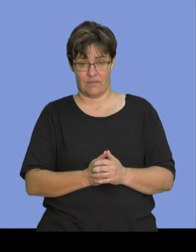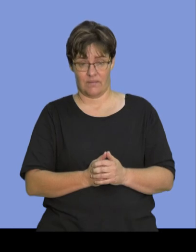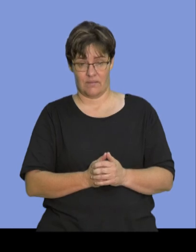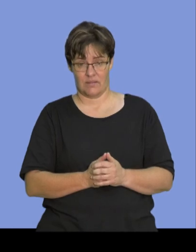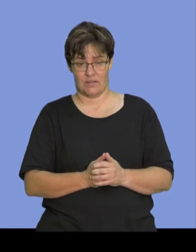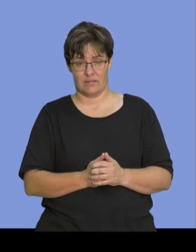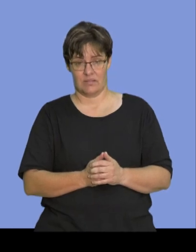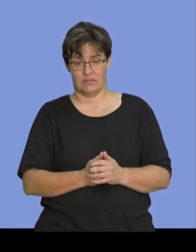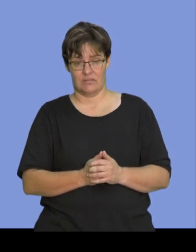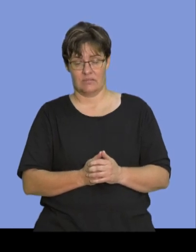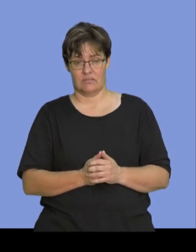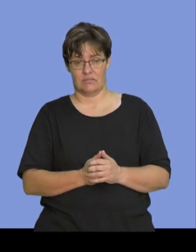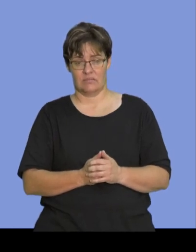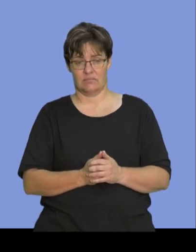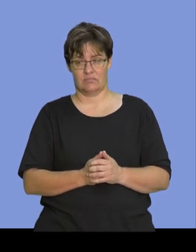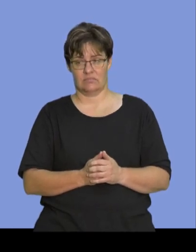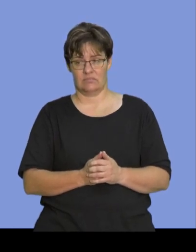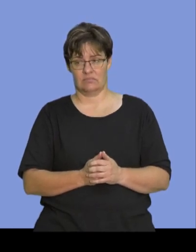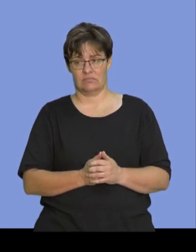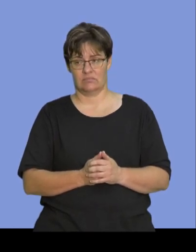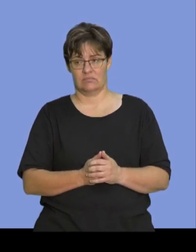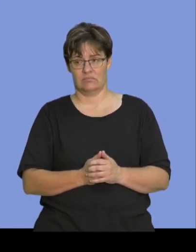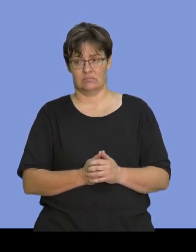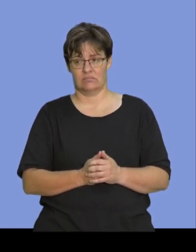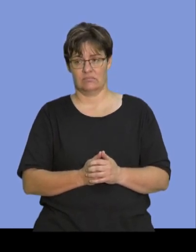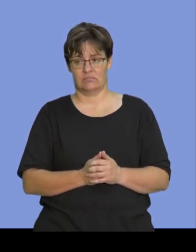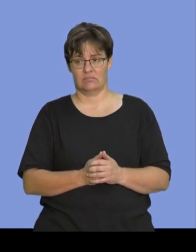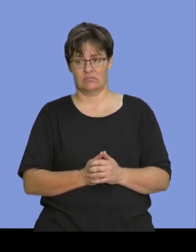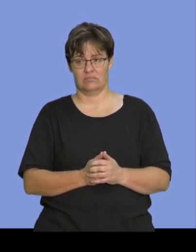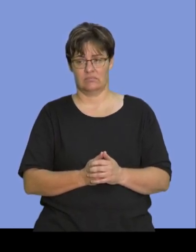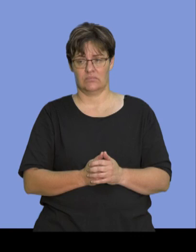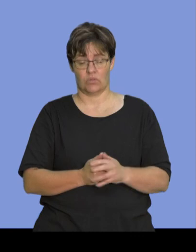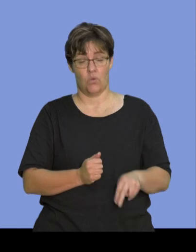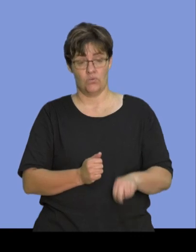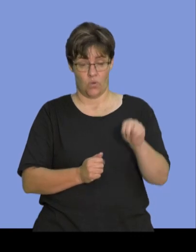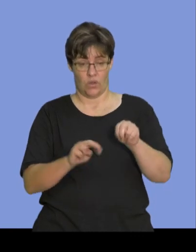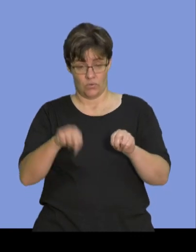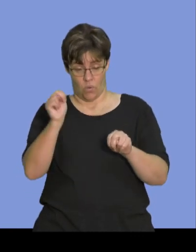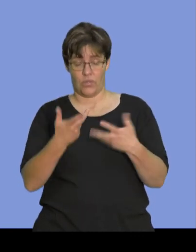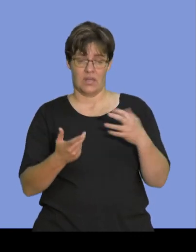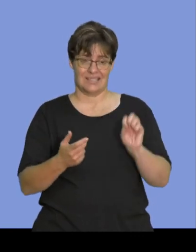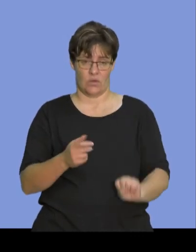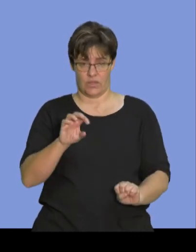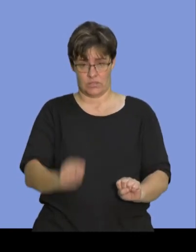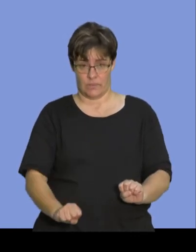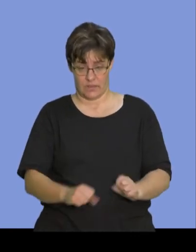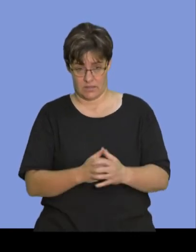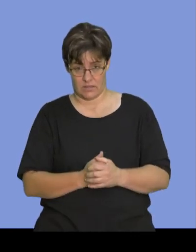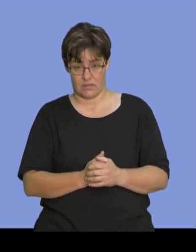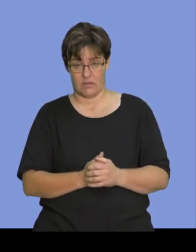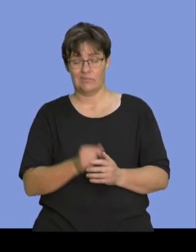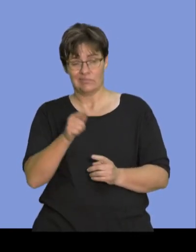north and north, okay, as well as, okay, it's north and north, okay, it should be north and north,